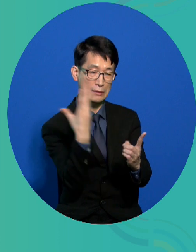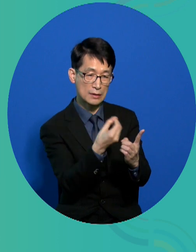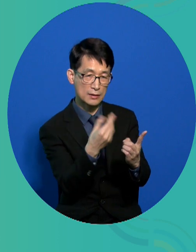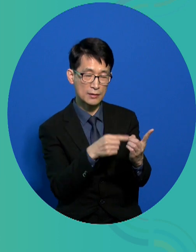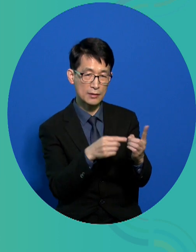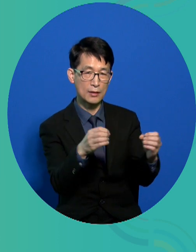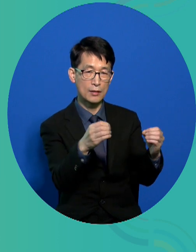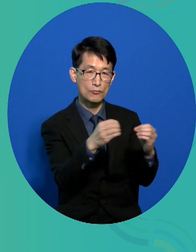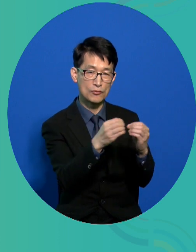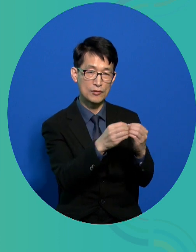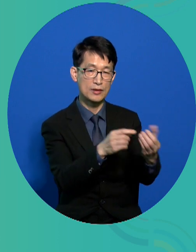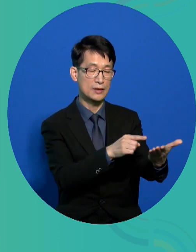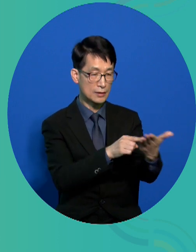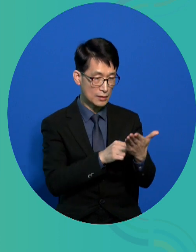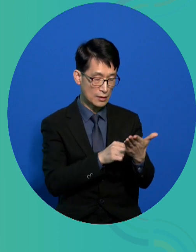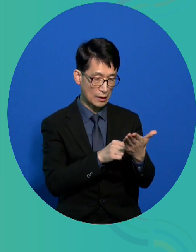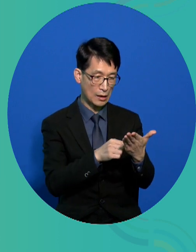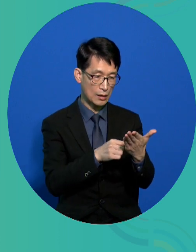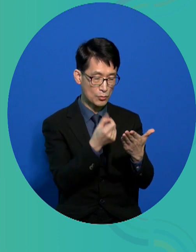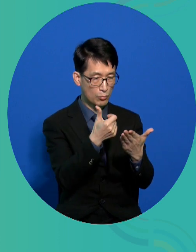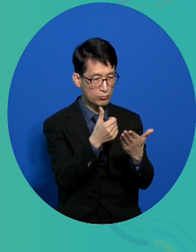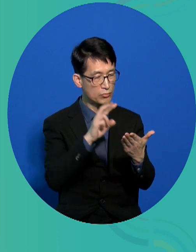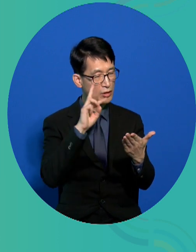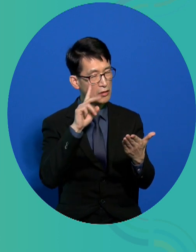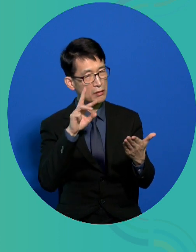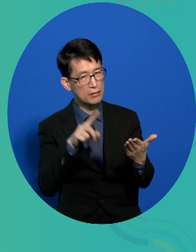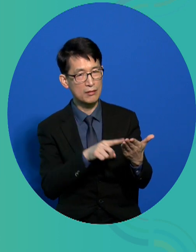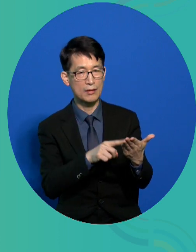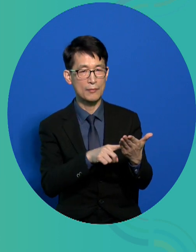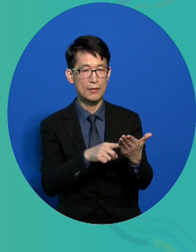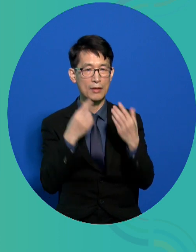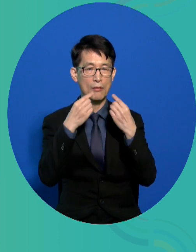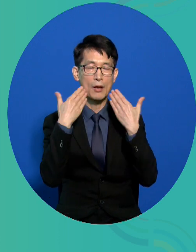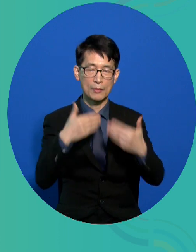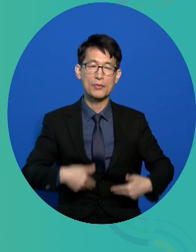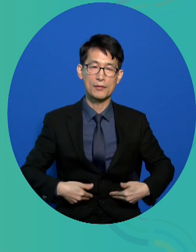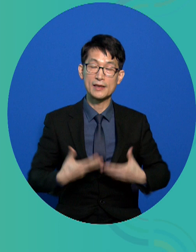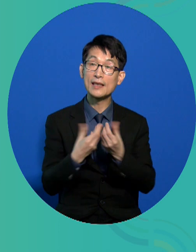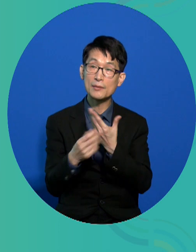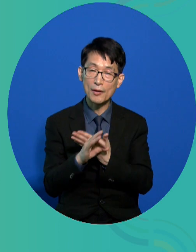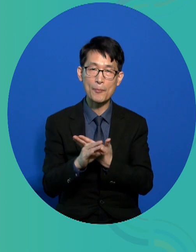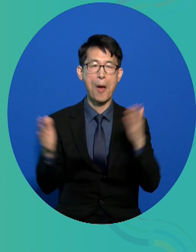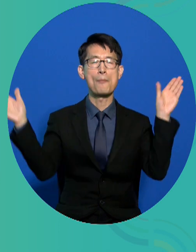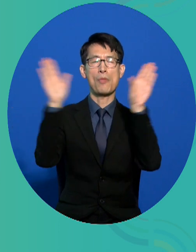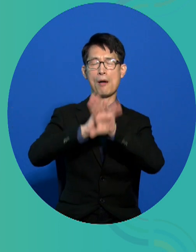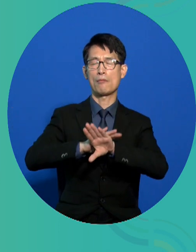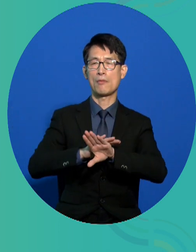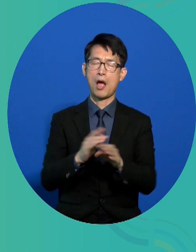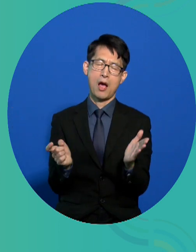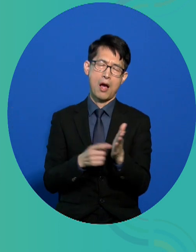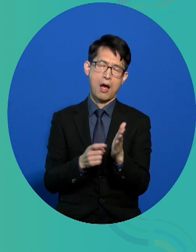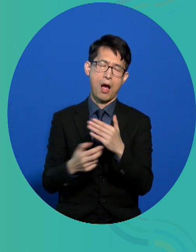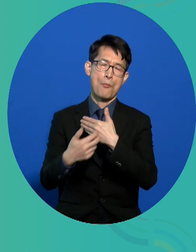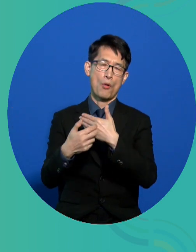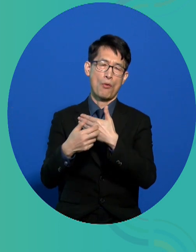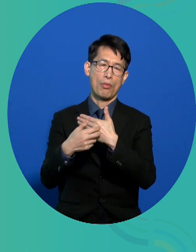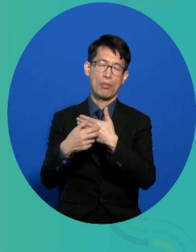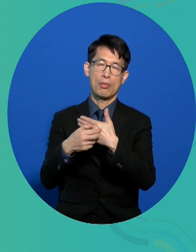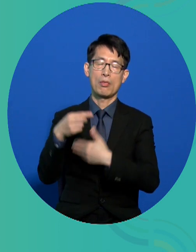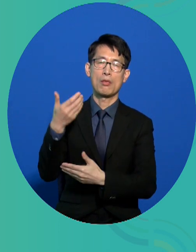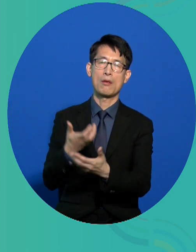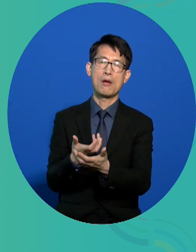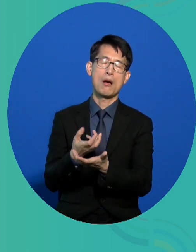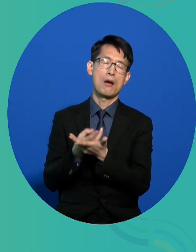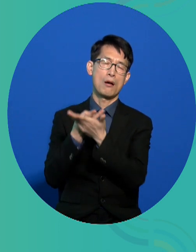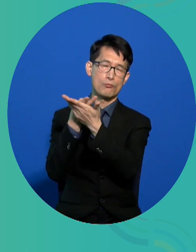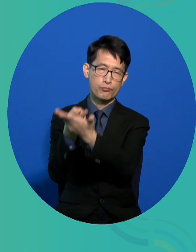we cannot call on the text translators. For example, at night, if you have to go to the emergency room